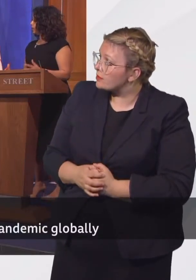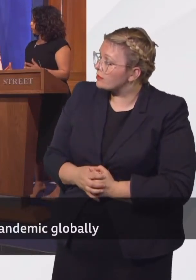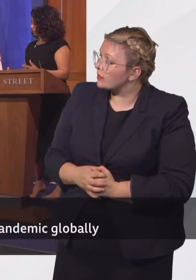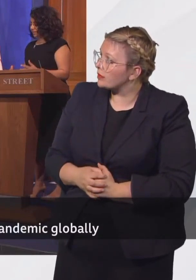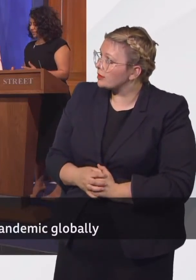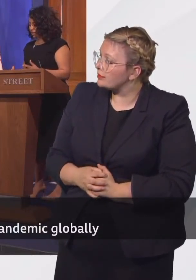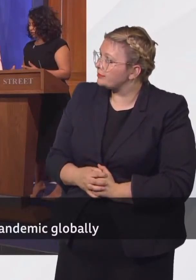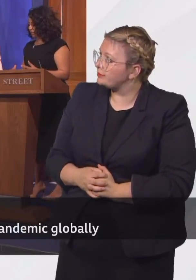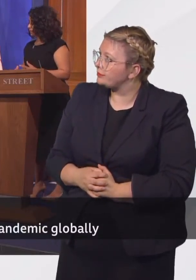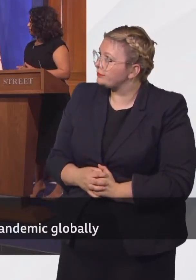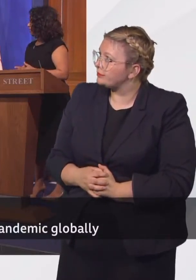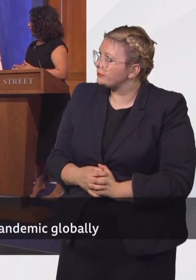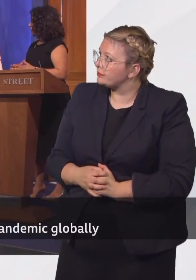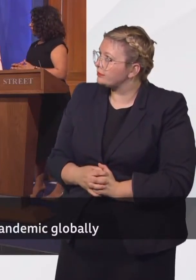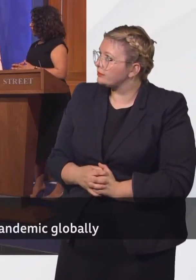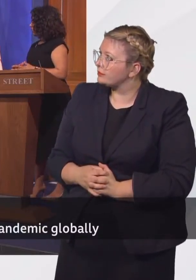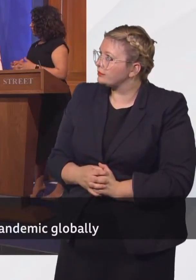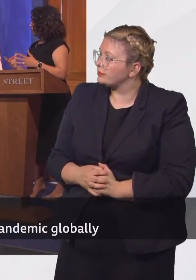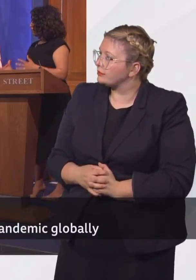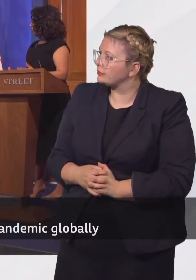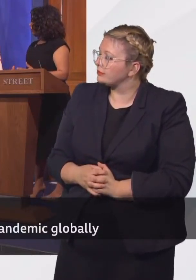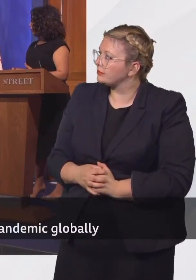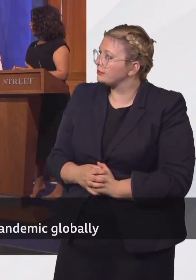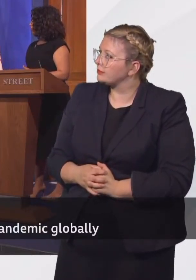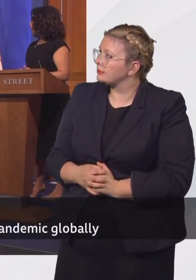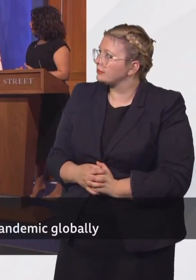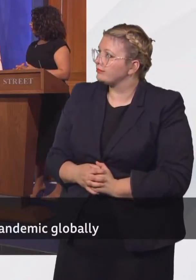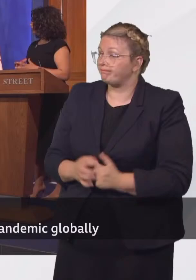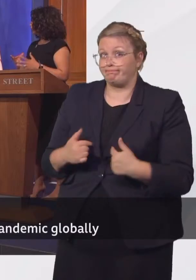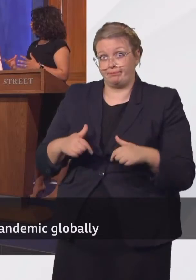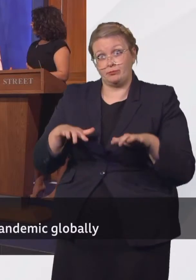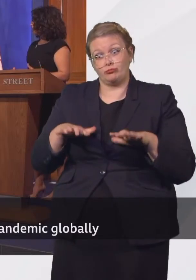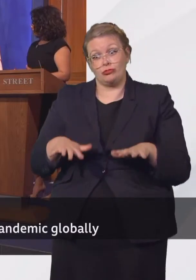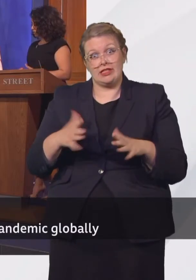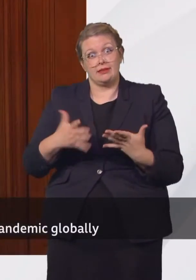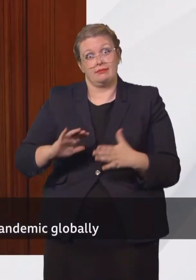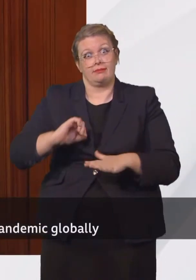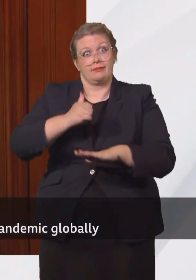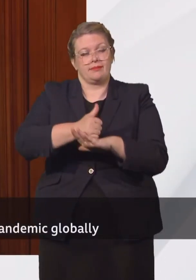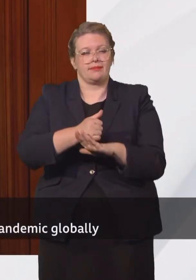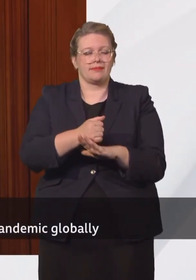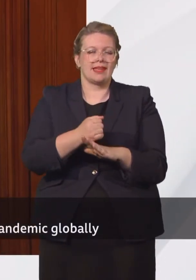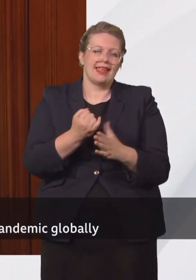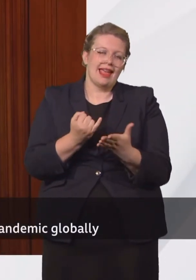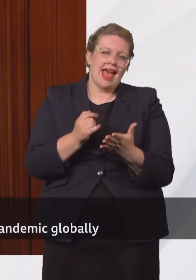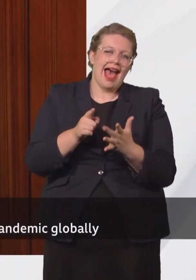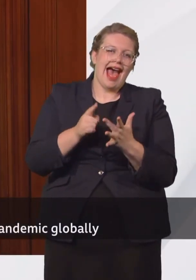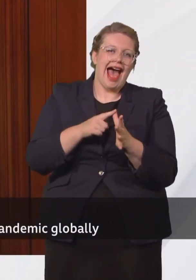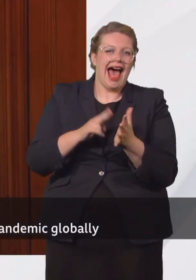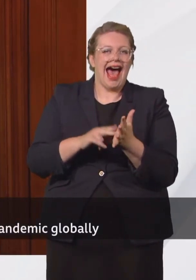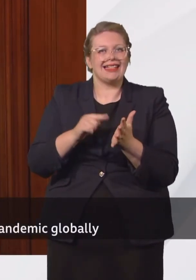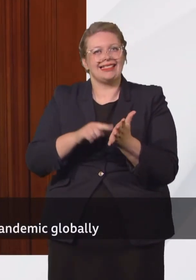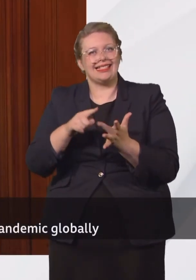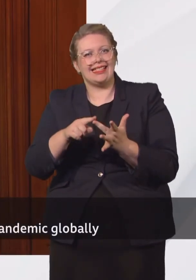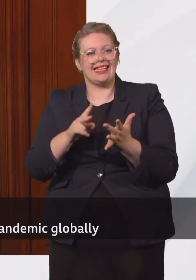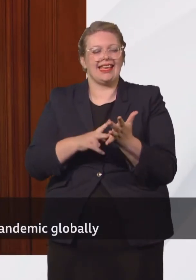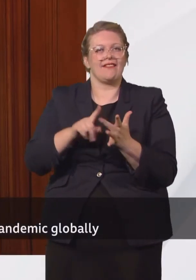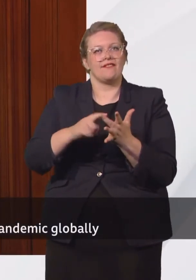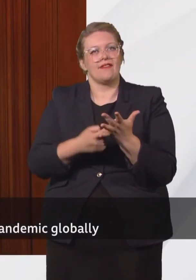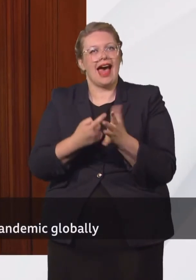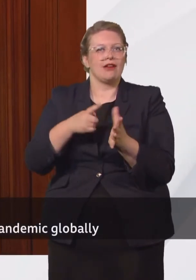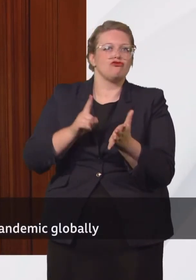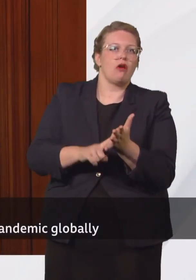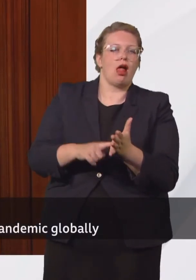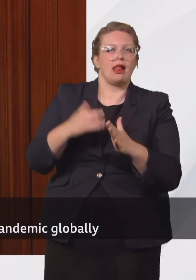it's worth reflecting on is the antiviral task force that we talked about last week. The NHS has taken a leading role